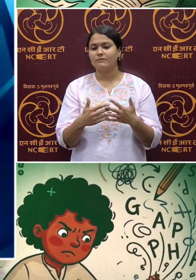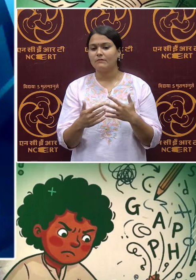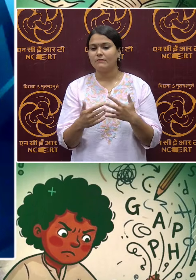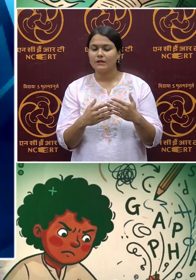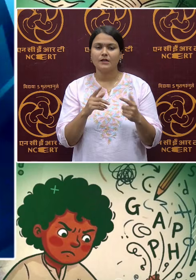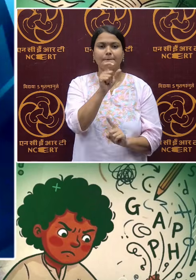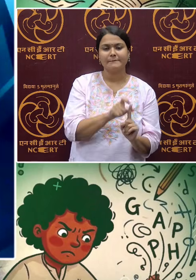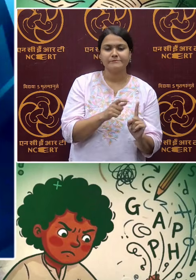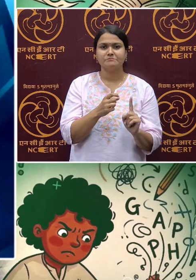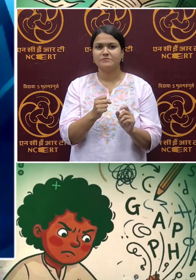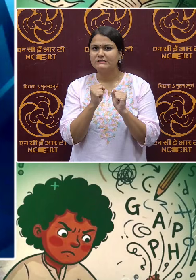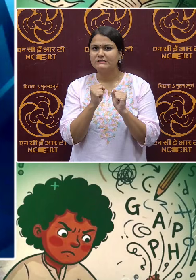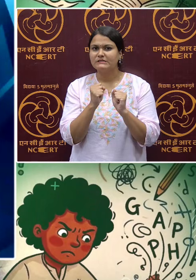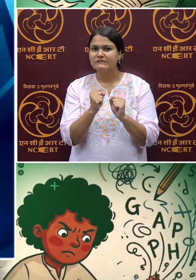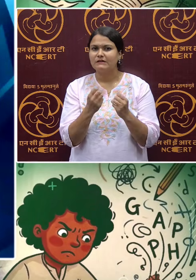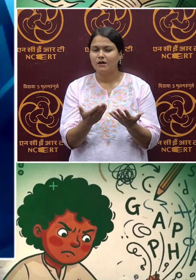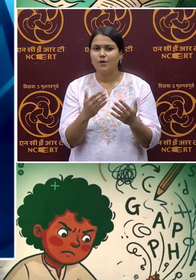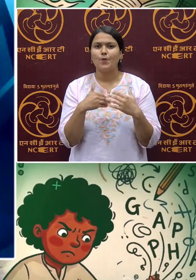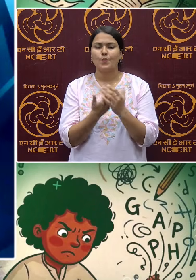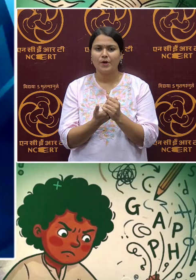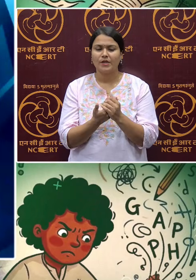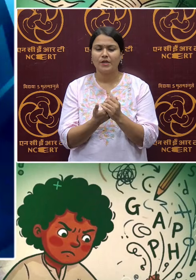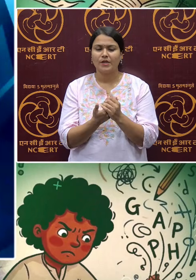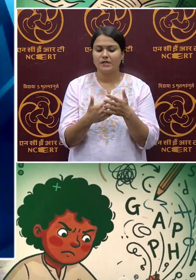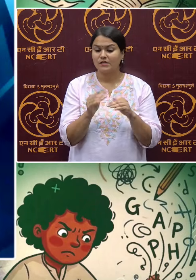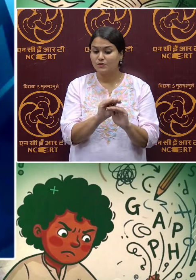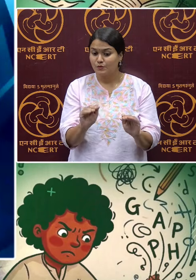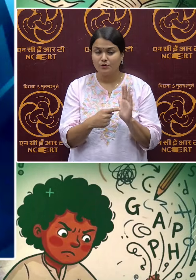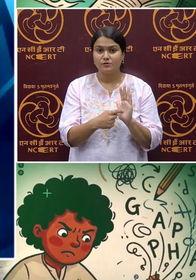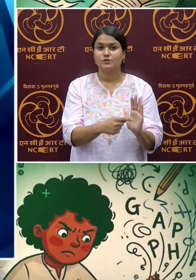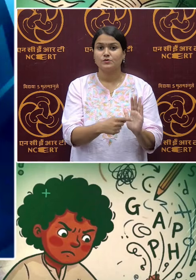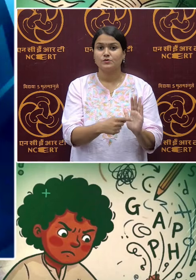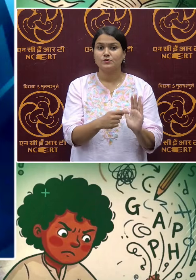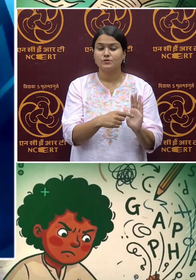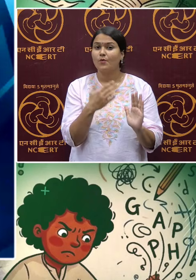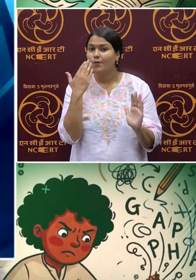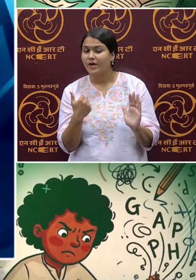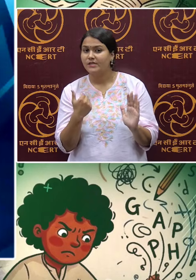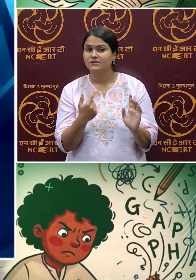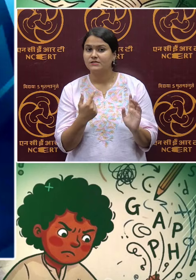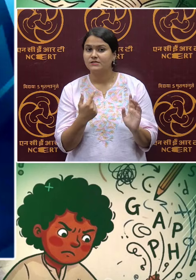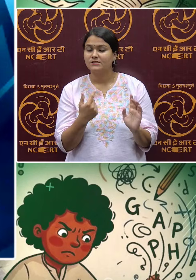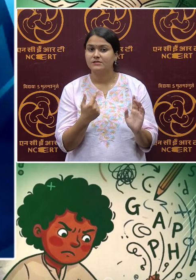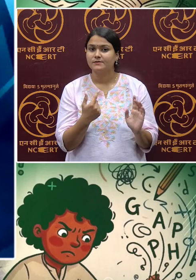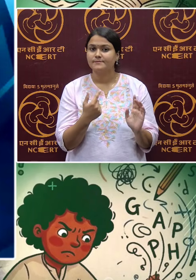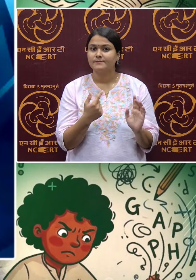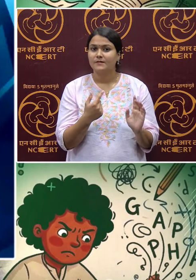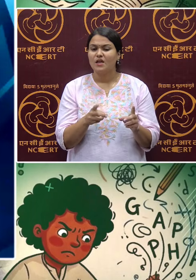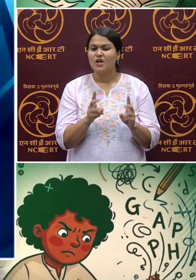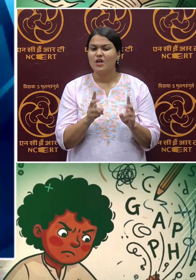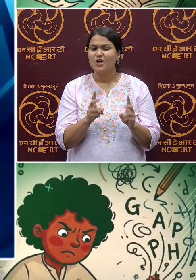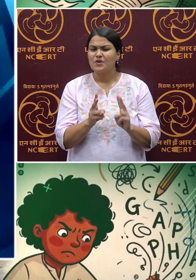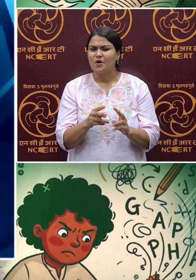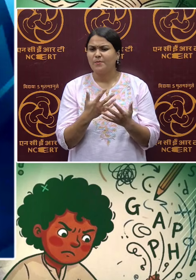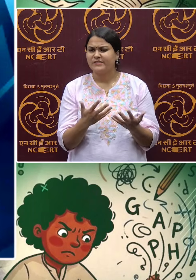a difference. So So, that is the main reason when it comes to a child, it is even more difficult. Why? Because the major thing would happen is